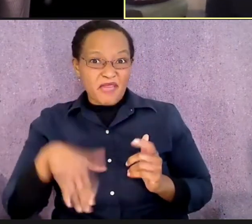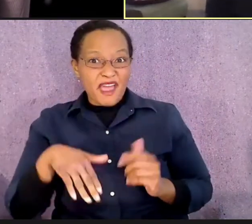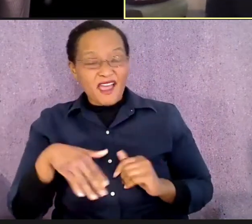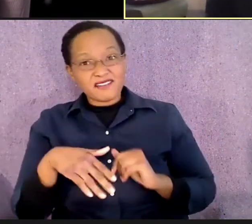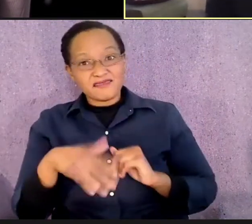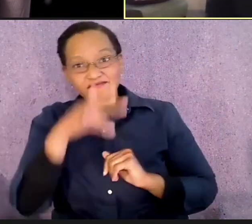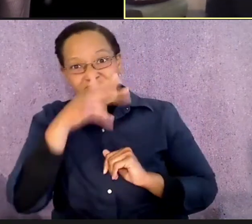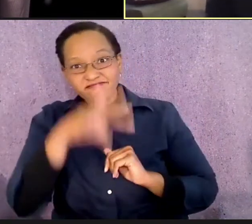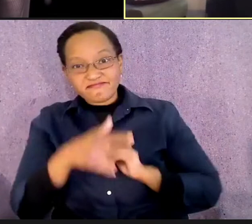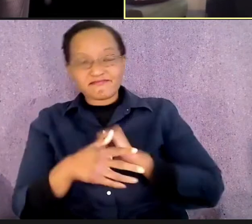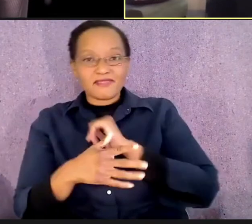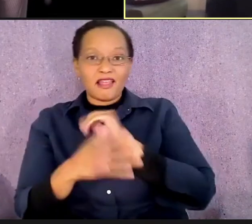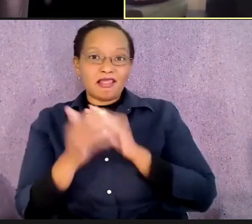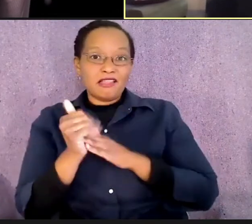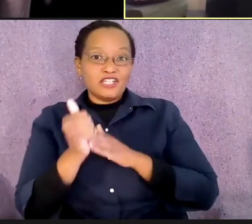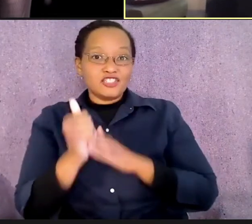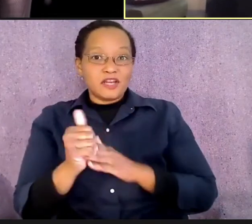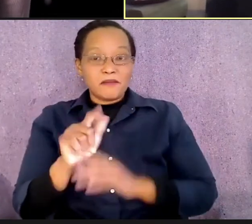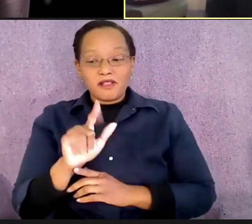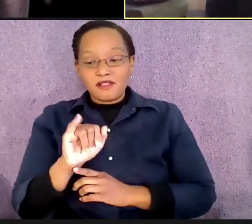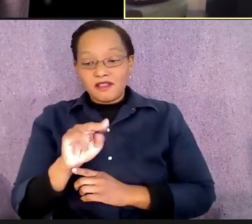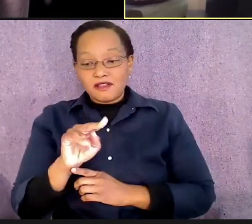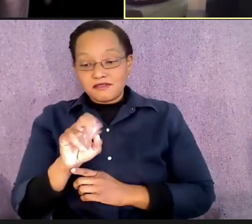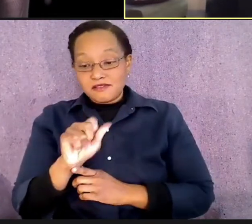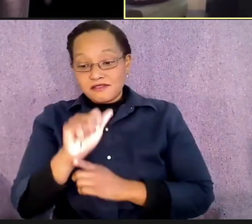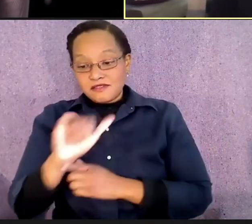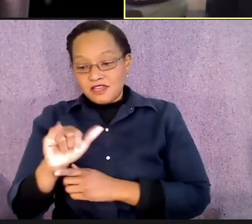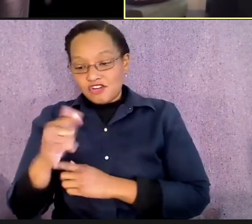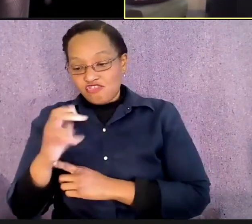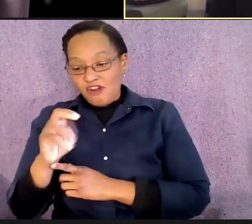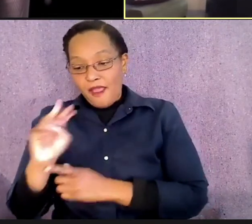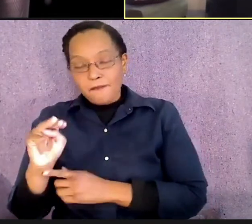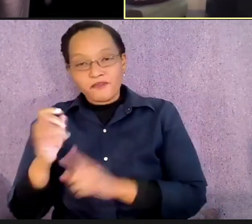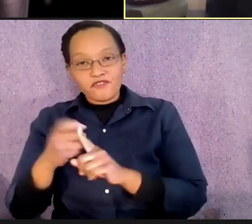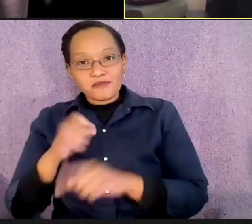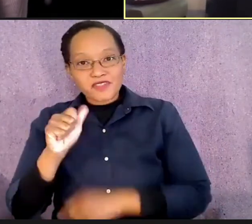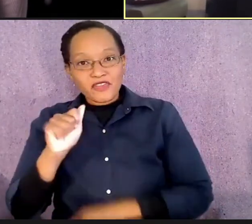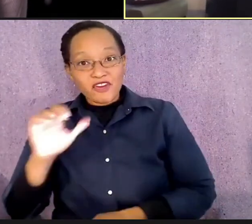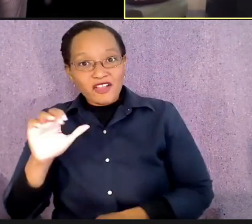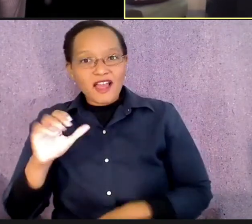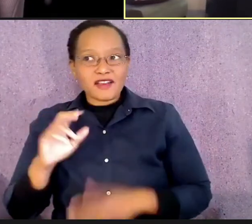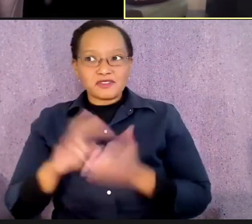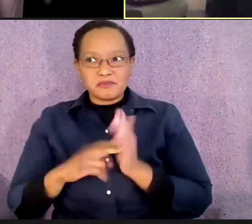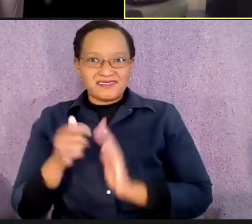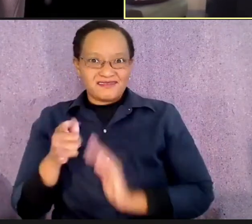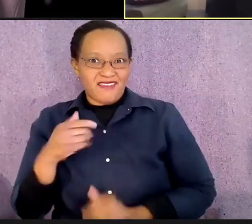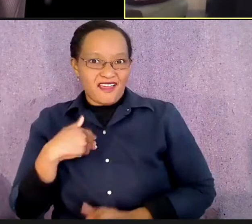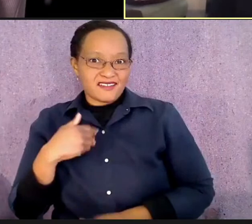senator. So that means South Carolina is a red state with poor leadership. So